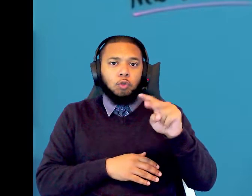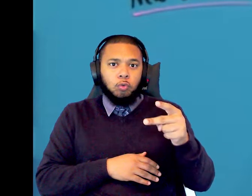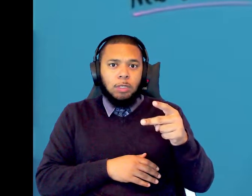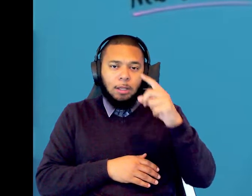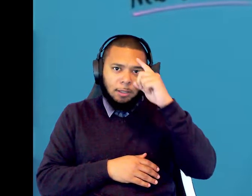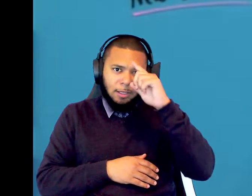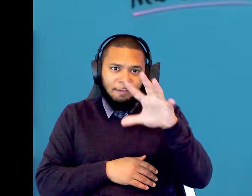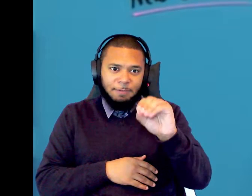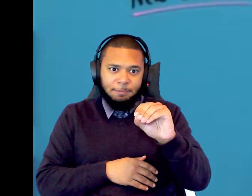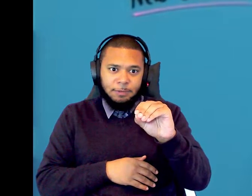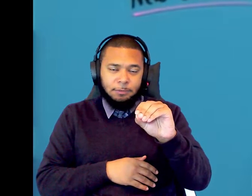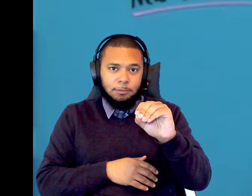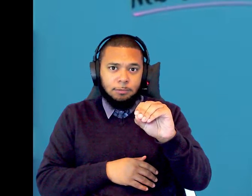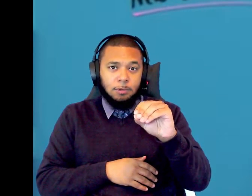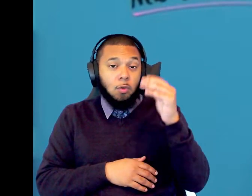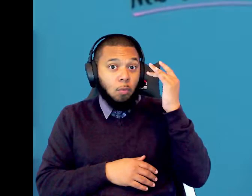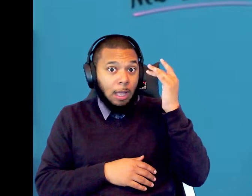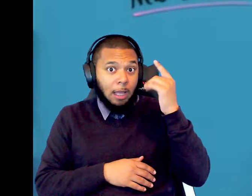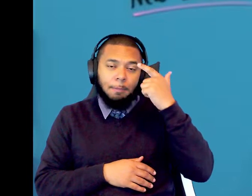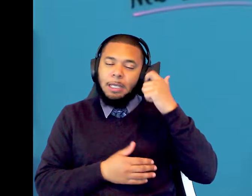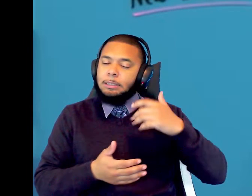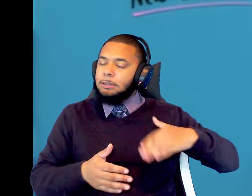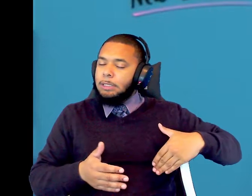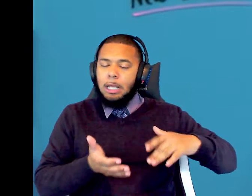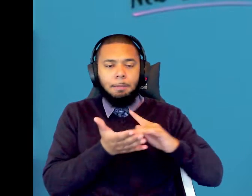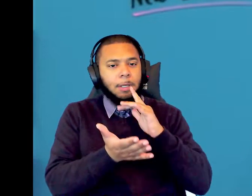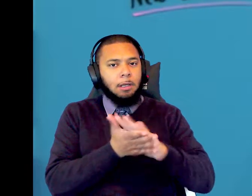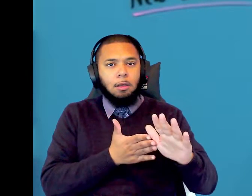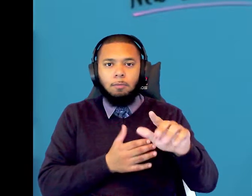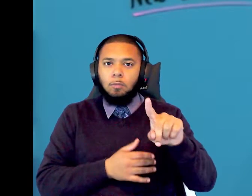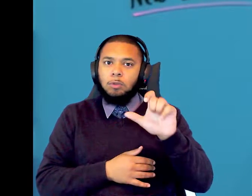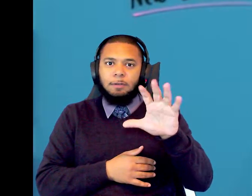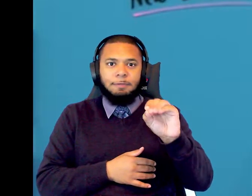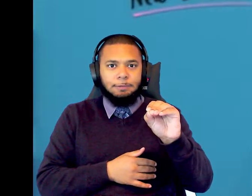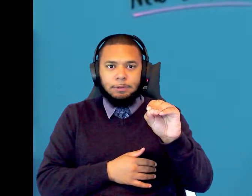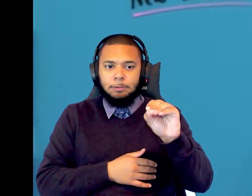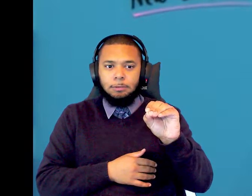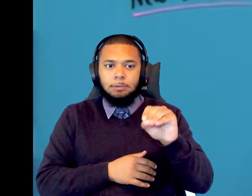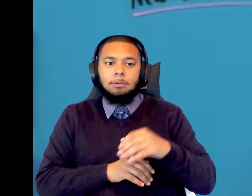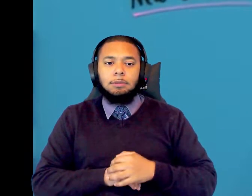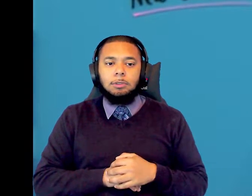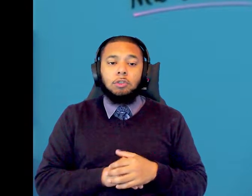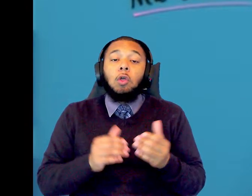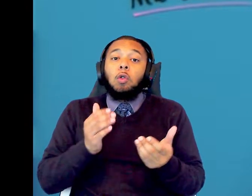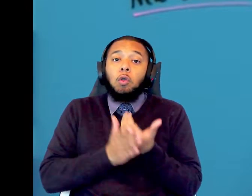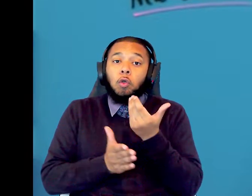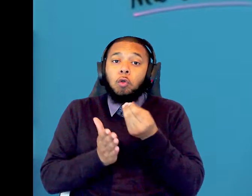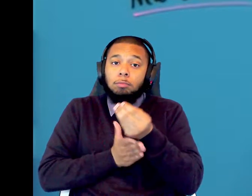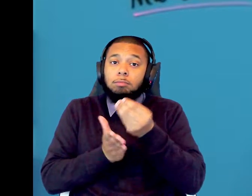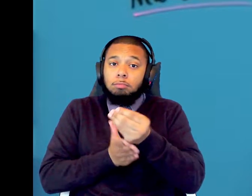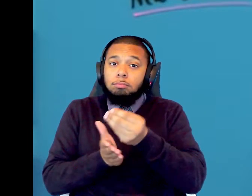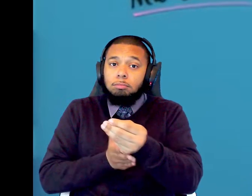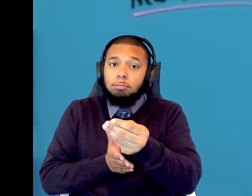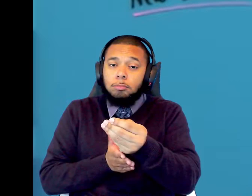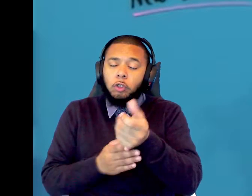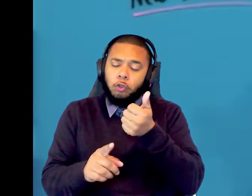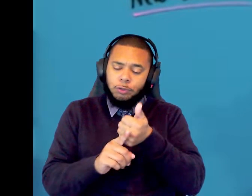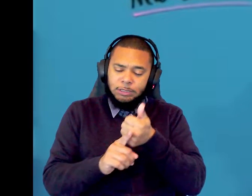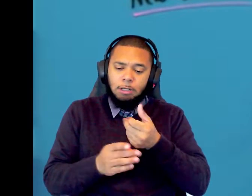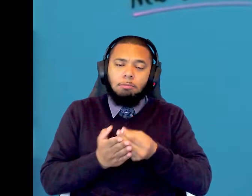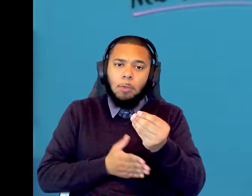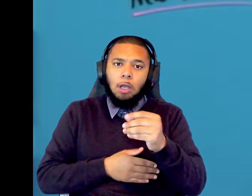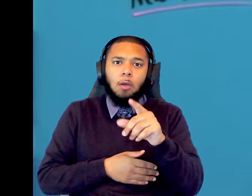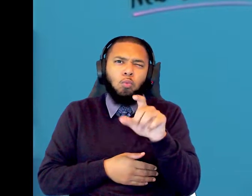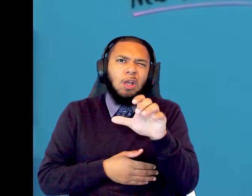this $150. New purchases, you spent an additional $100 during that time